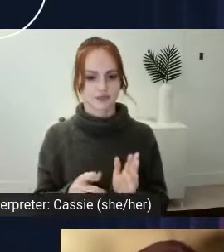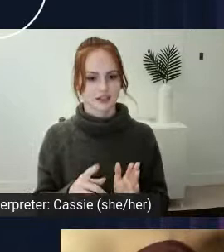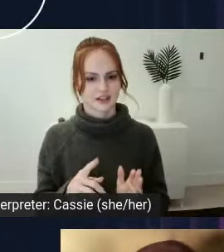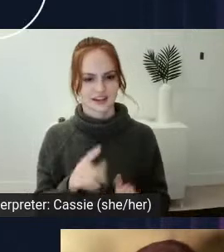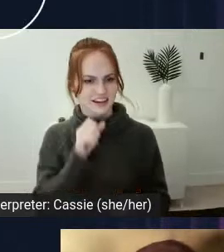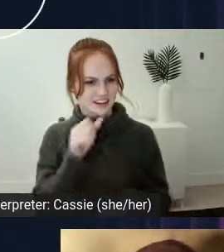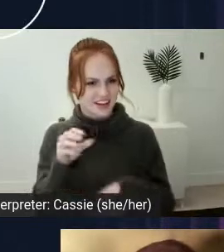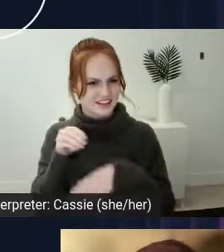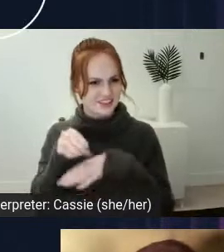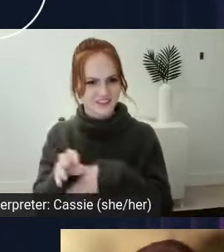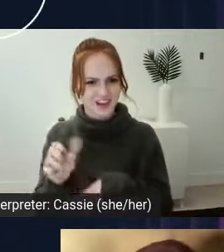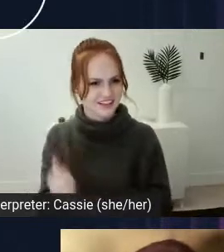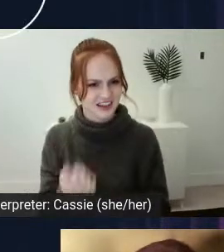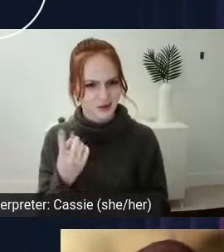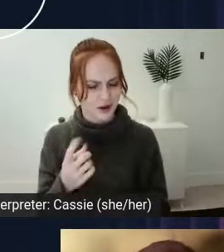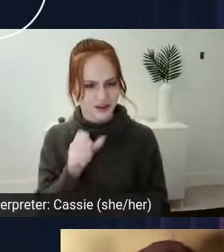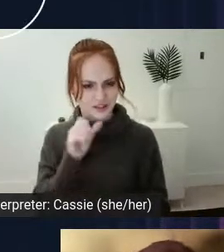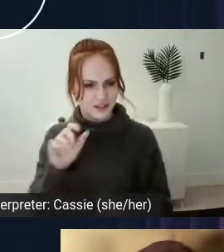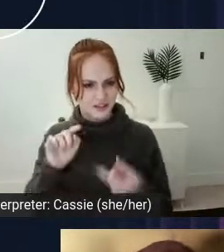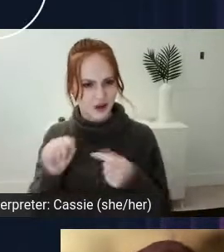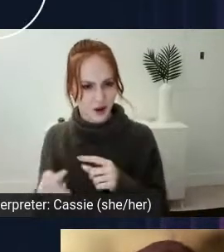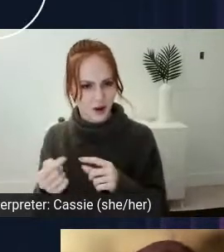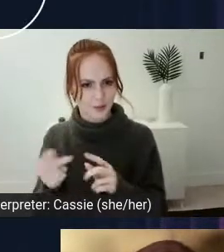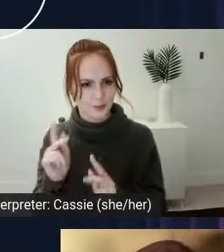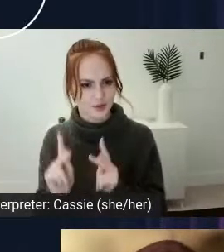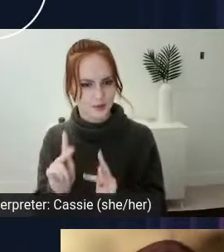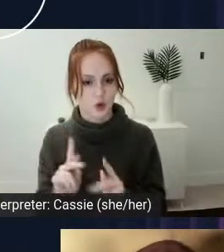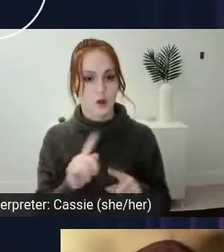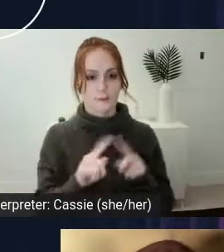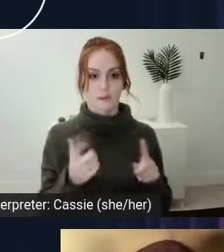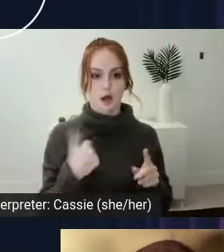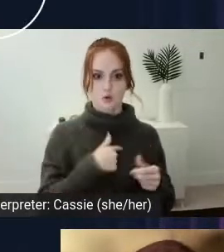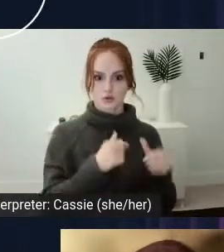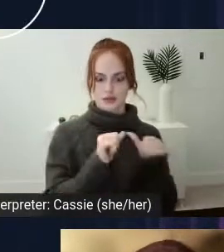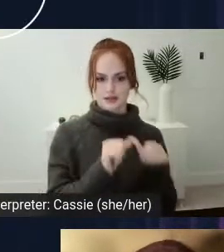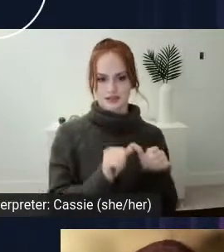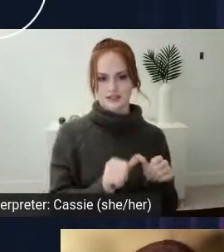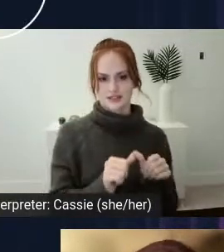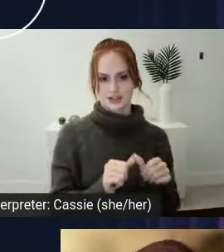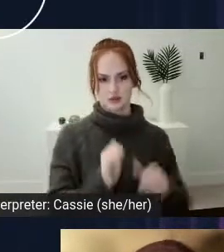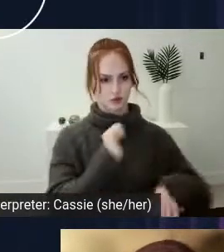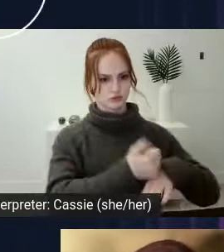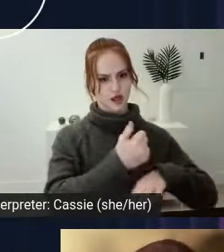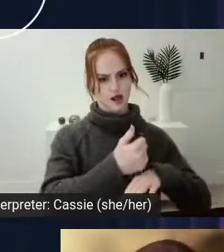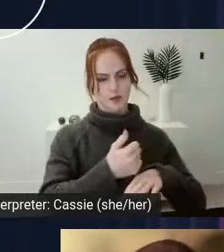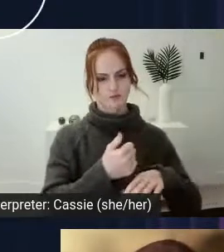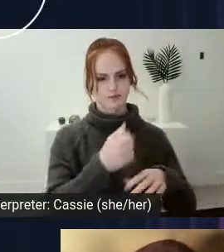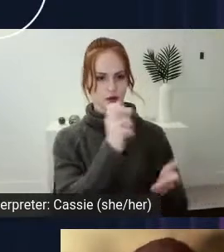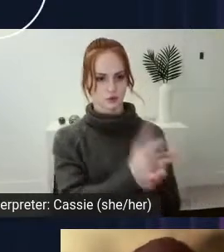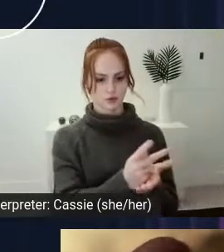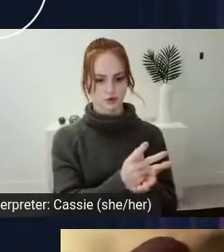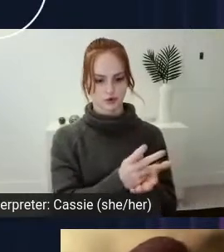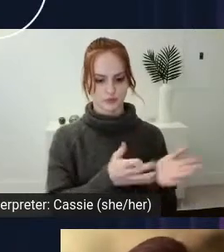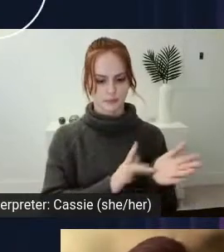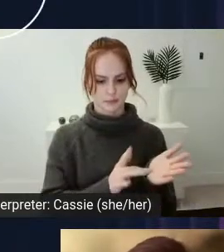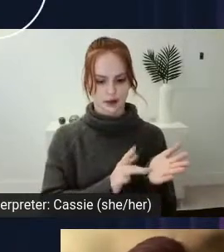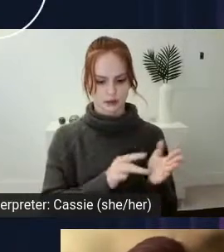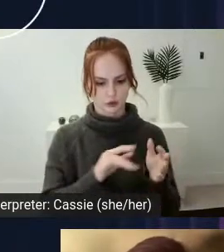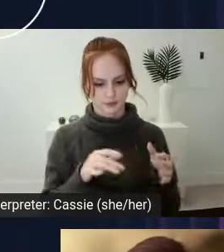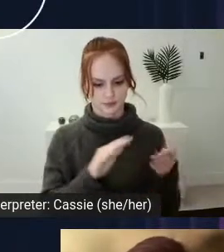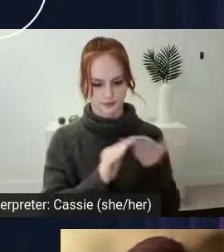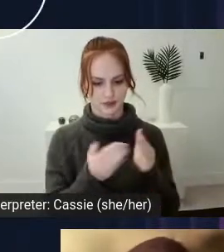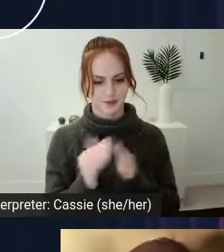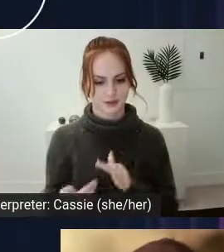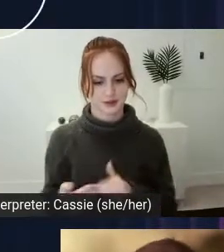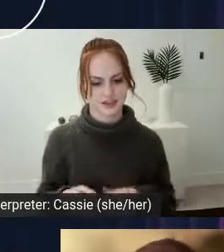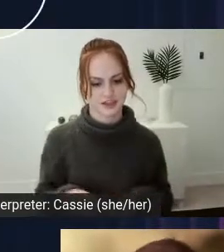people that does in fact harm people. And there's lots of people's experiences that would say that the medical community has harmed them in